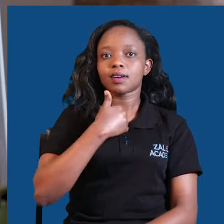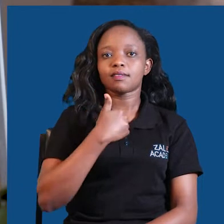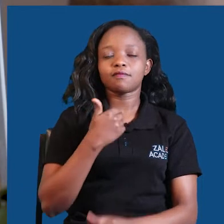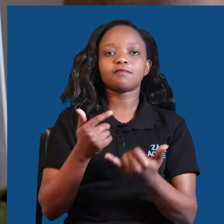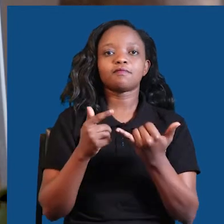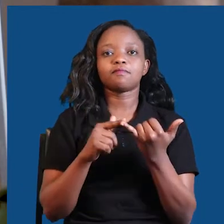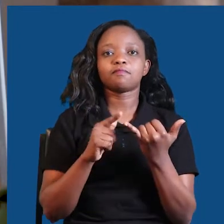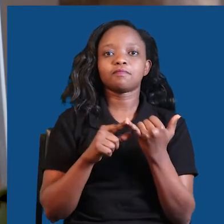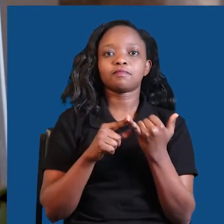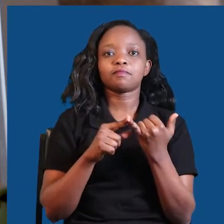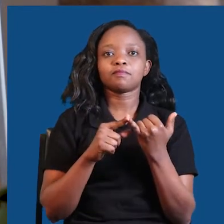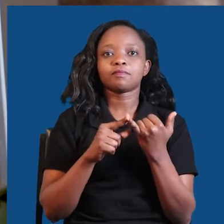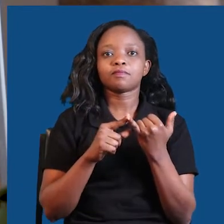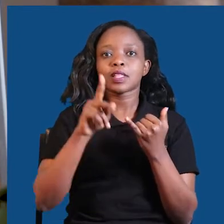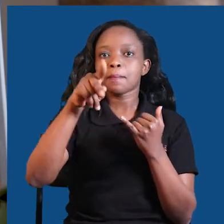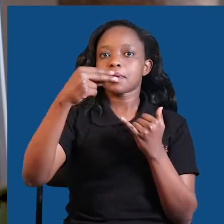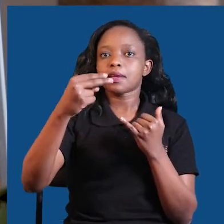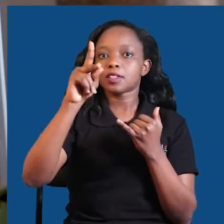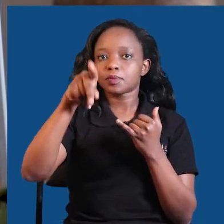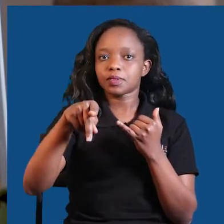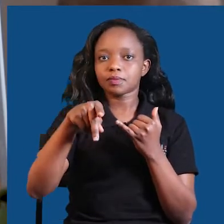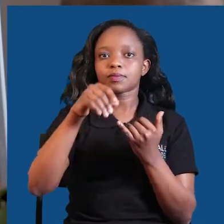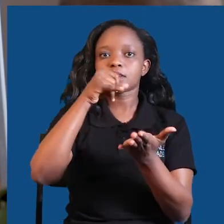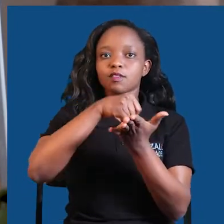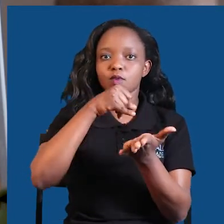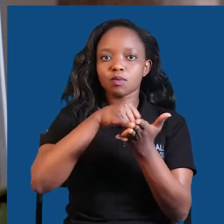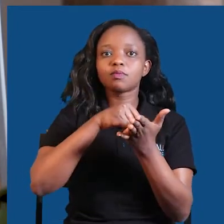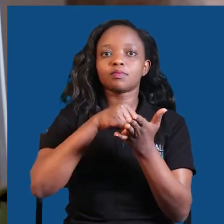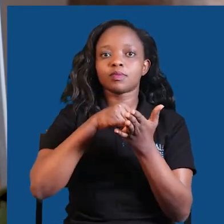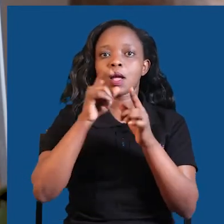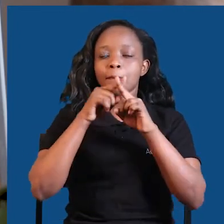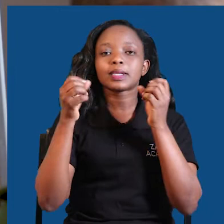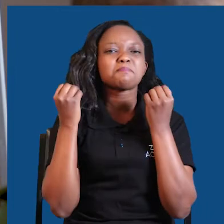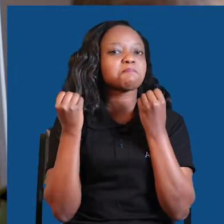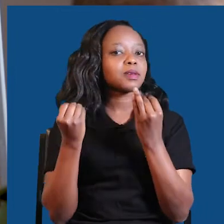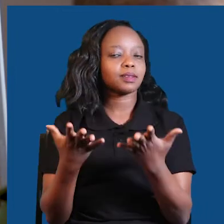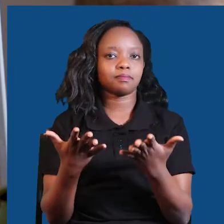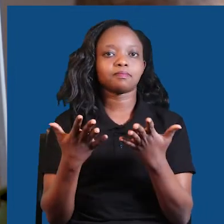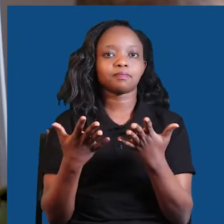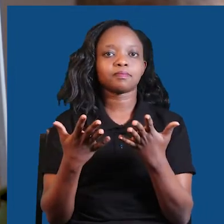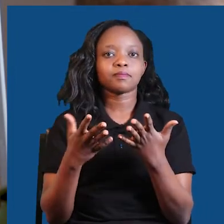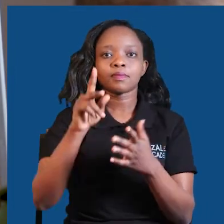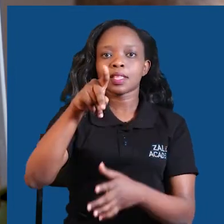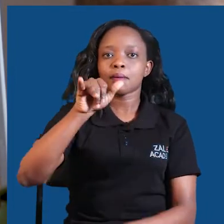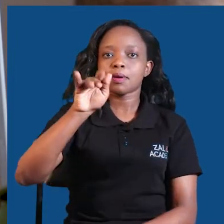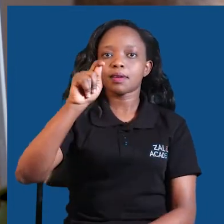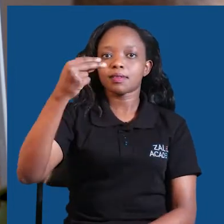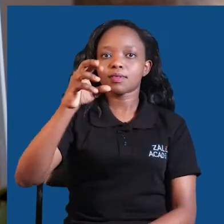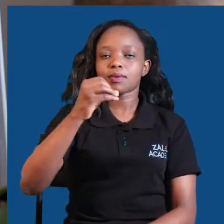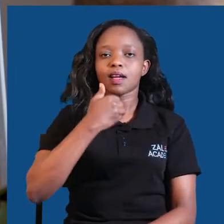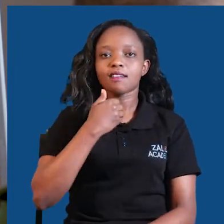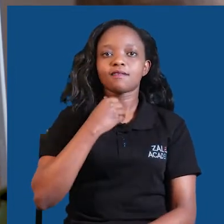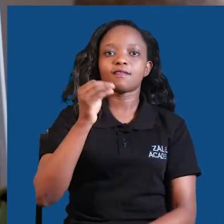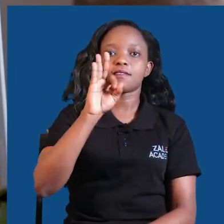we have like Spring Boot. For PHP, the major and popular one is Laravel, although there are also many. For Python, we